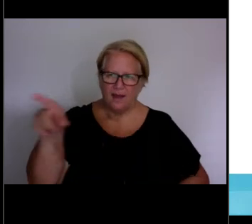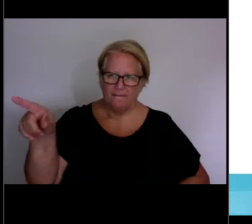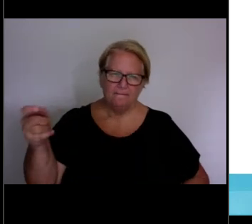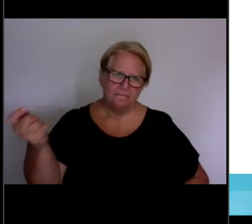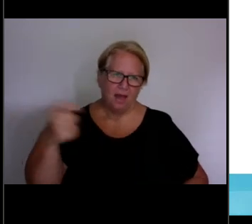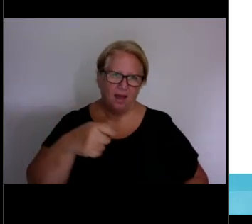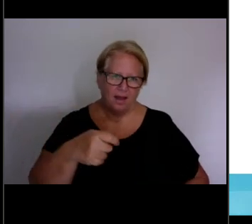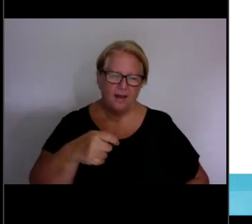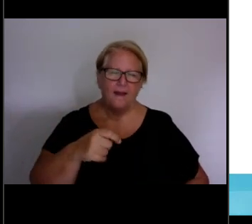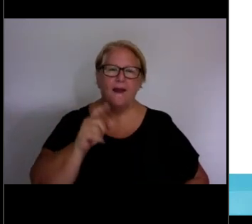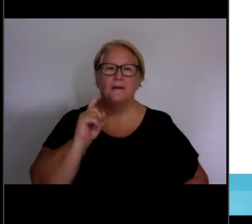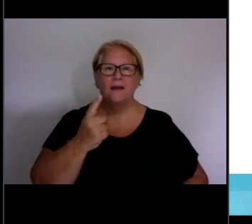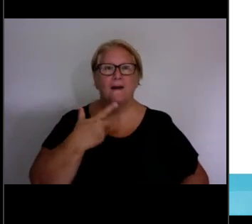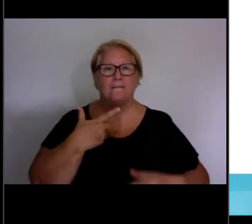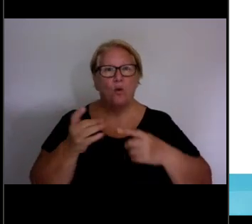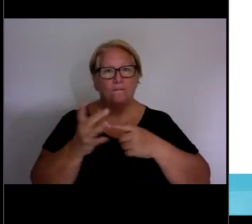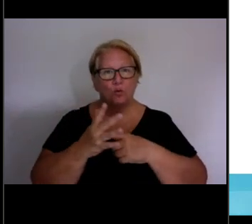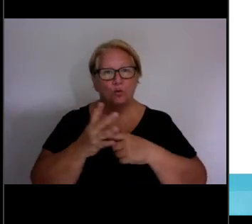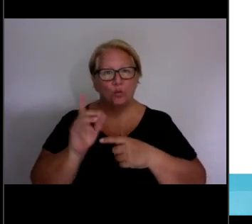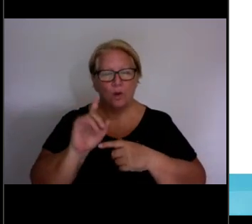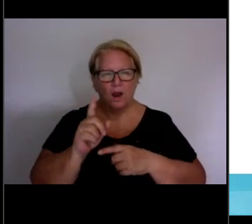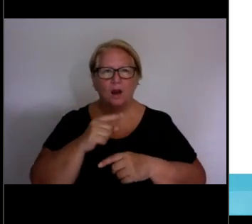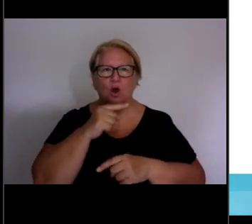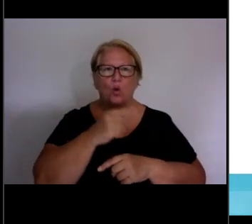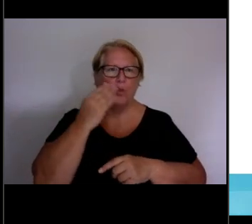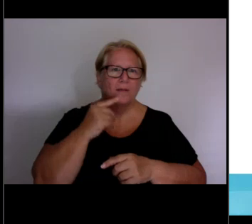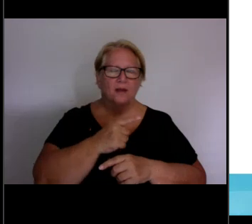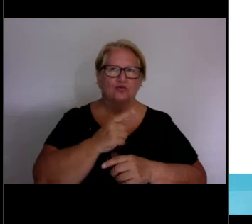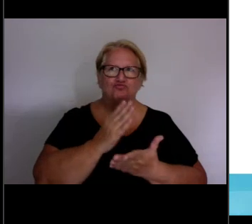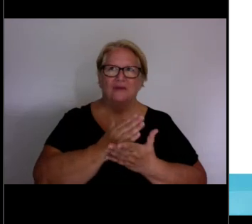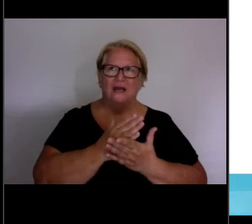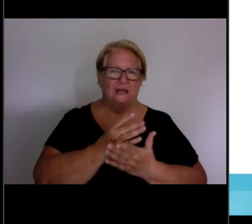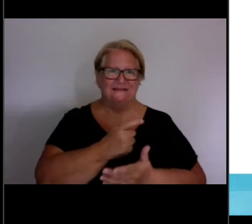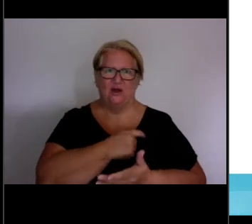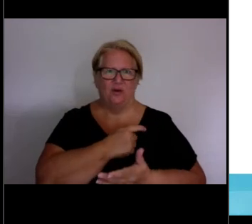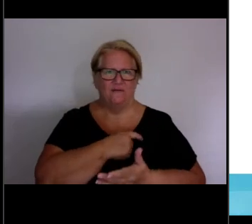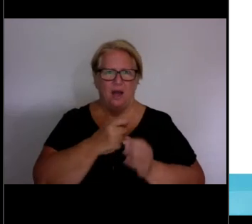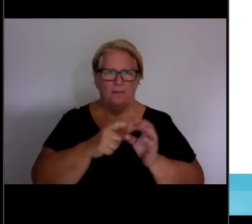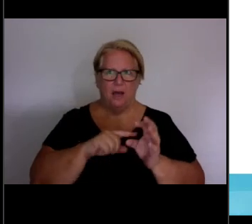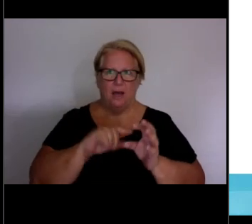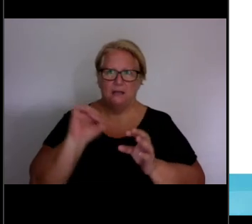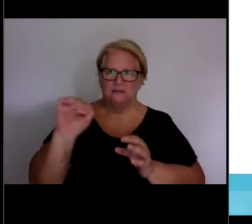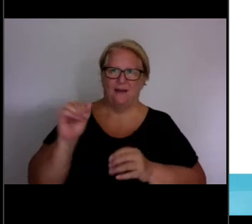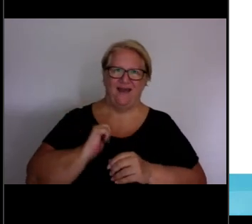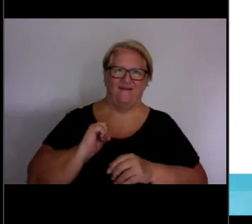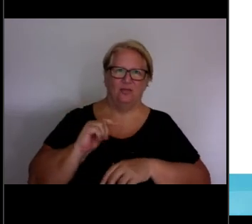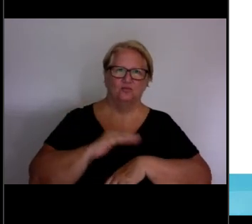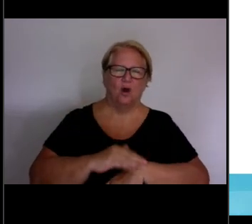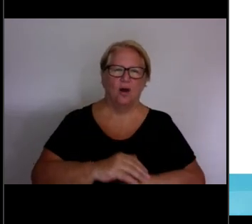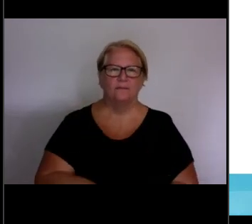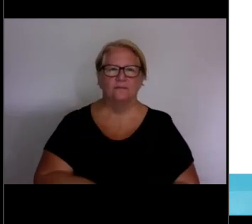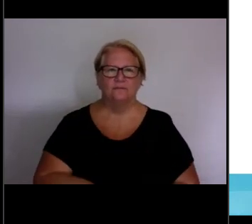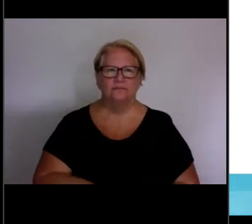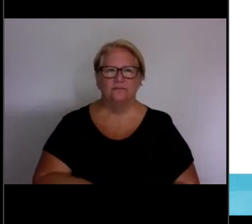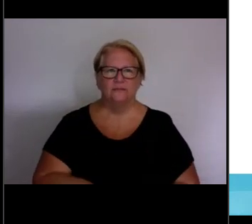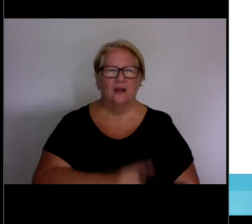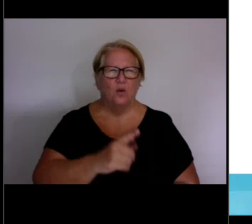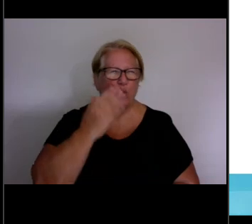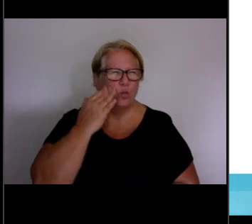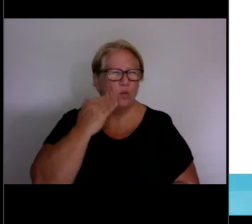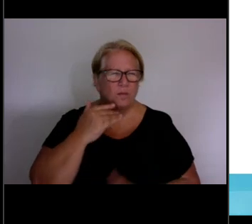more significantly, she had been really terrified by his actions at the time, and she just couldn't make